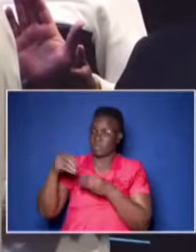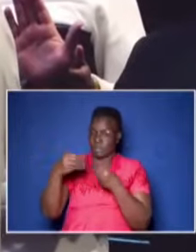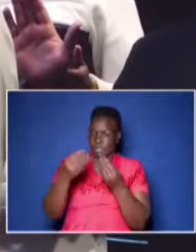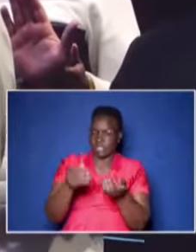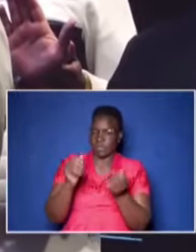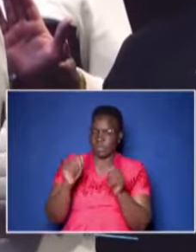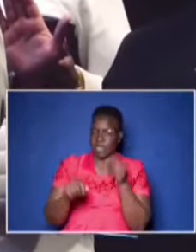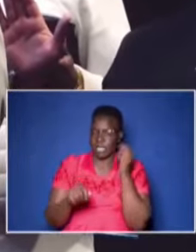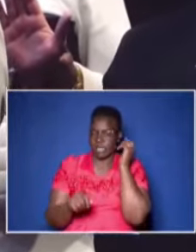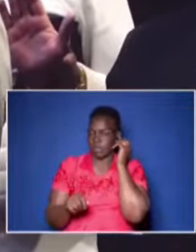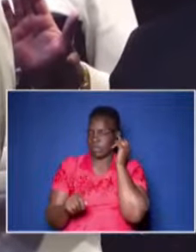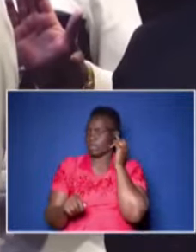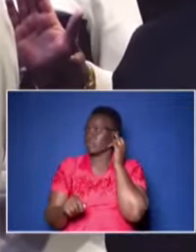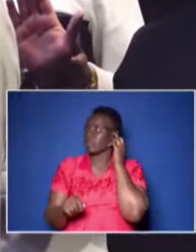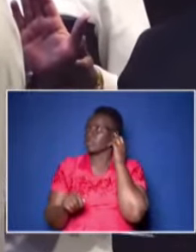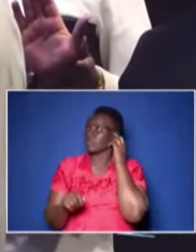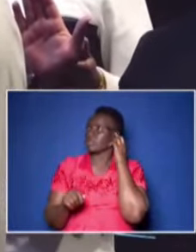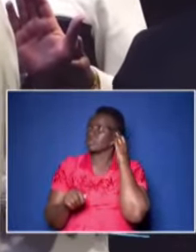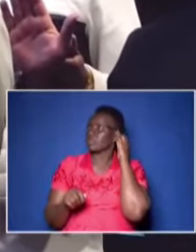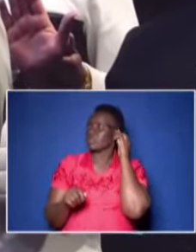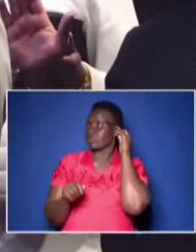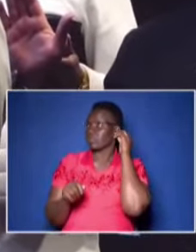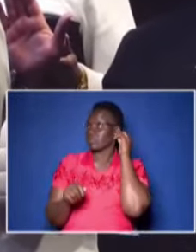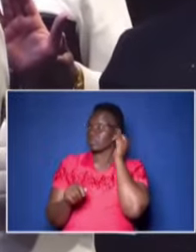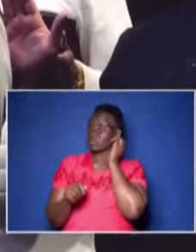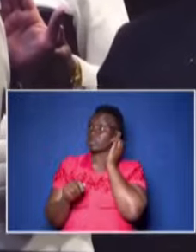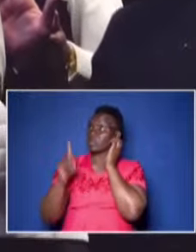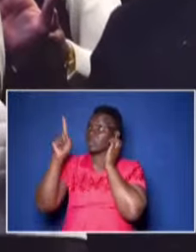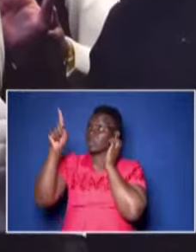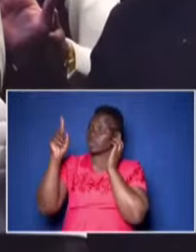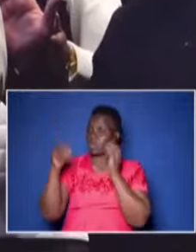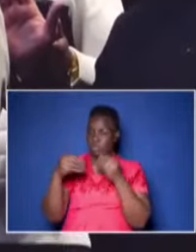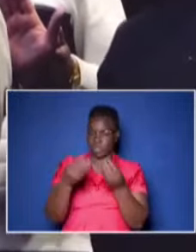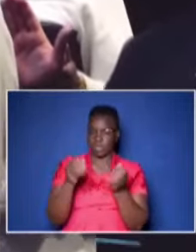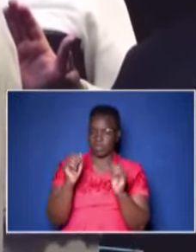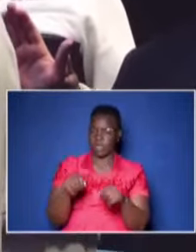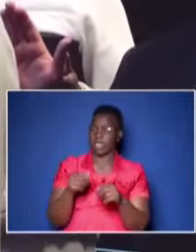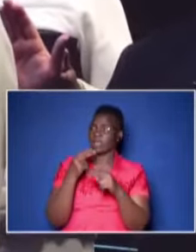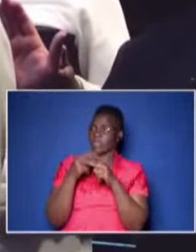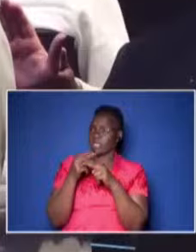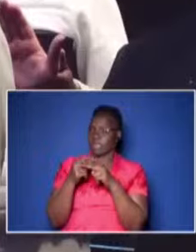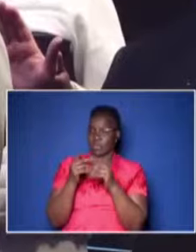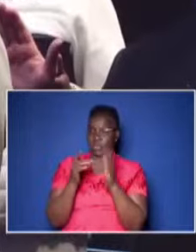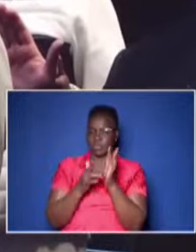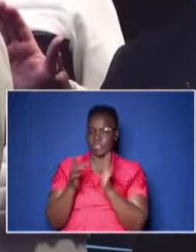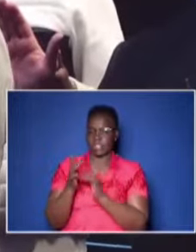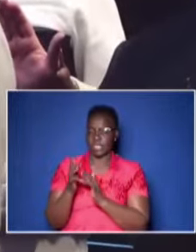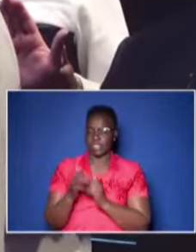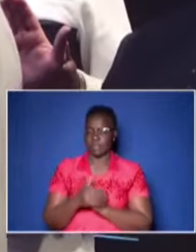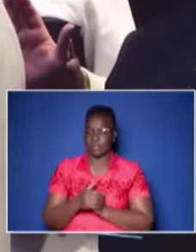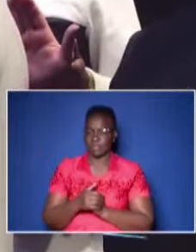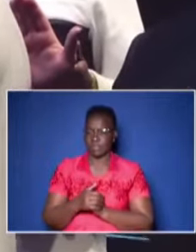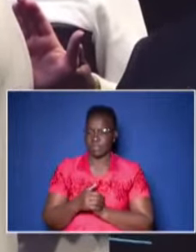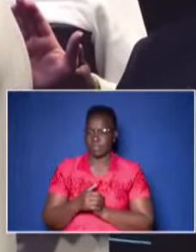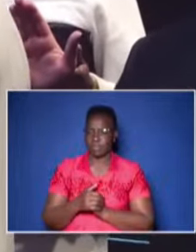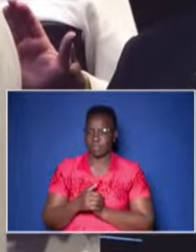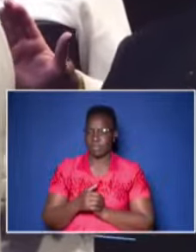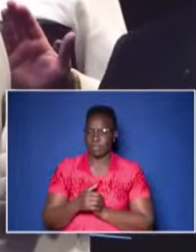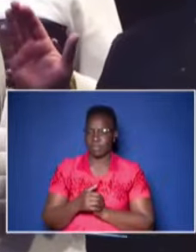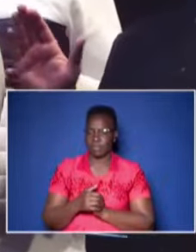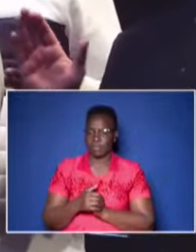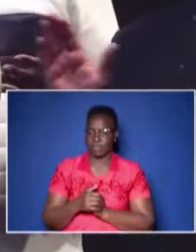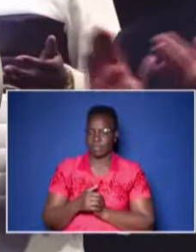Lord grant it Lord in the name of Jesus I feel a great anointing